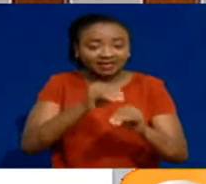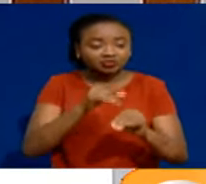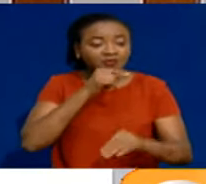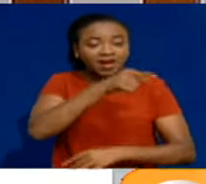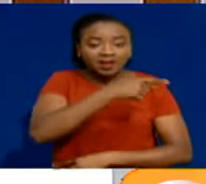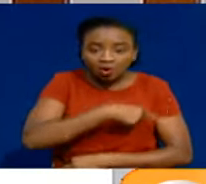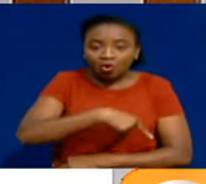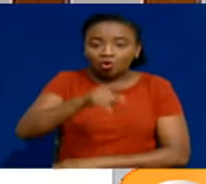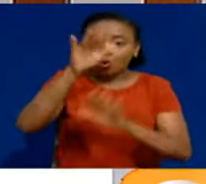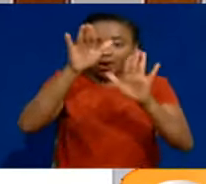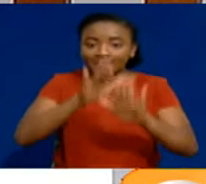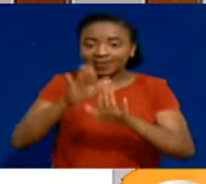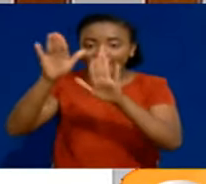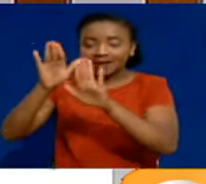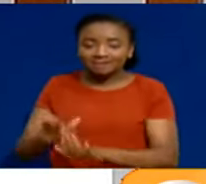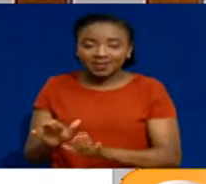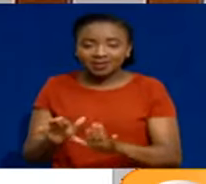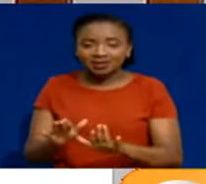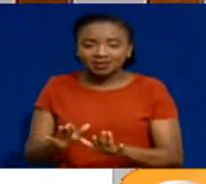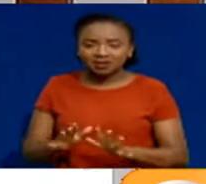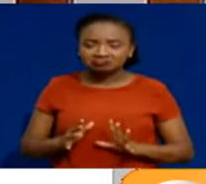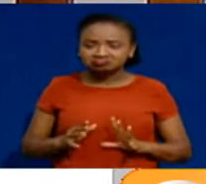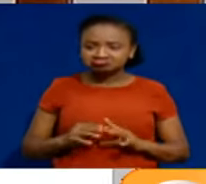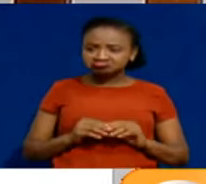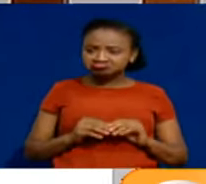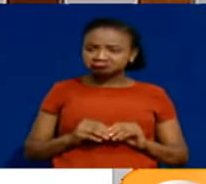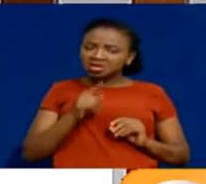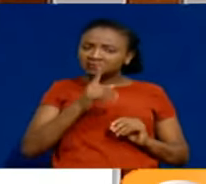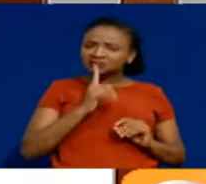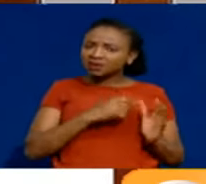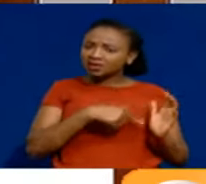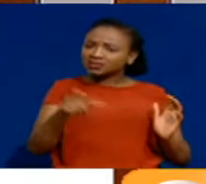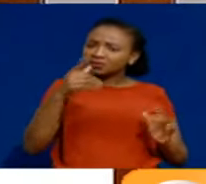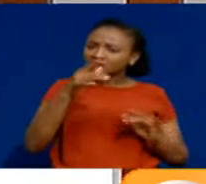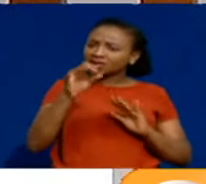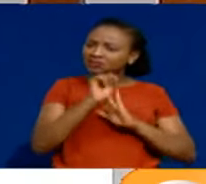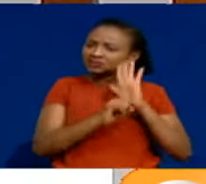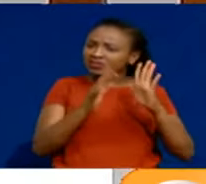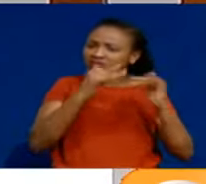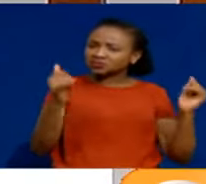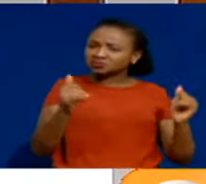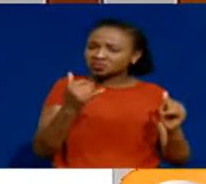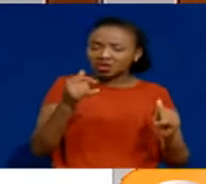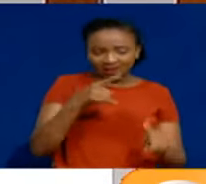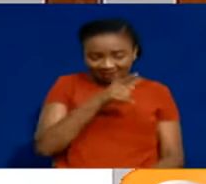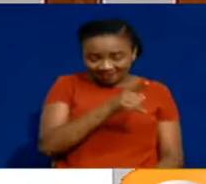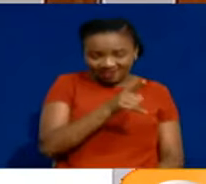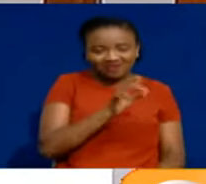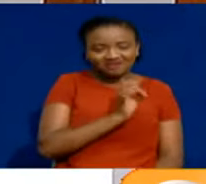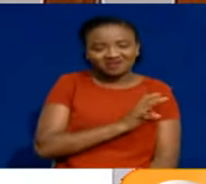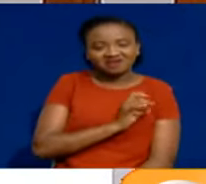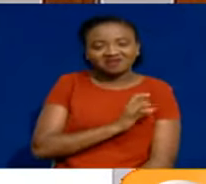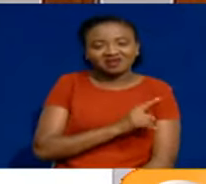And Mwalimu Nyerere said, if you see somebody says, anataka kwenda ikulu, anataka kwenda ikulu kila, ogopa huyo mtu.